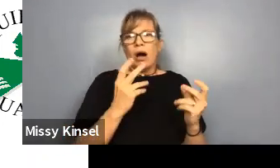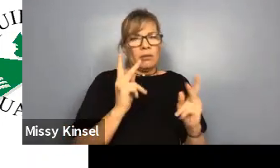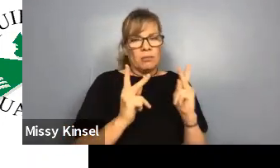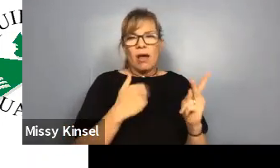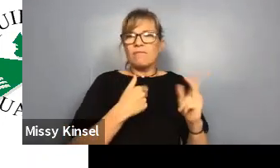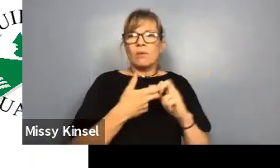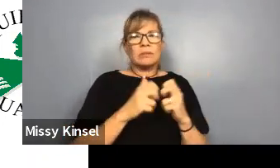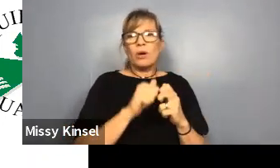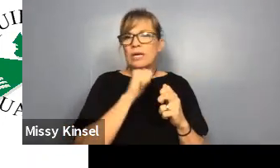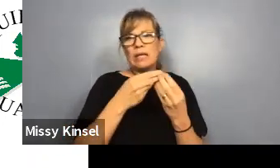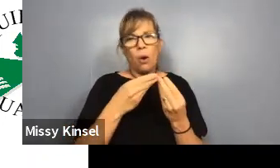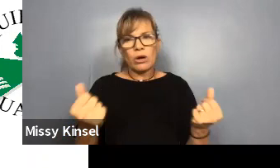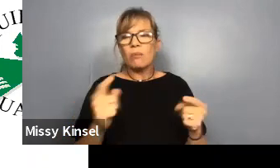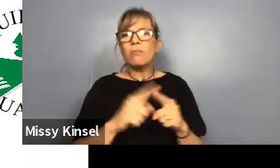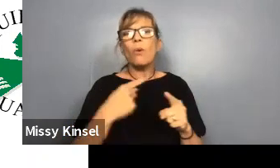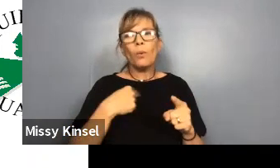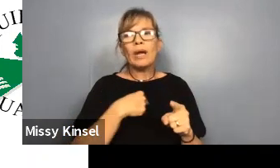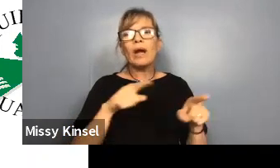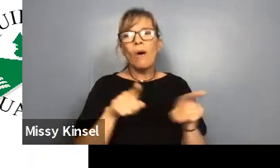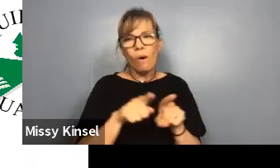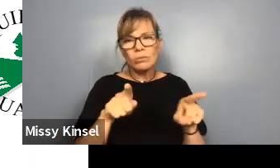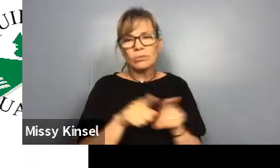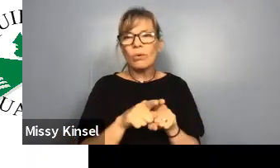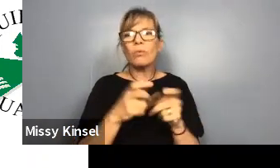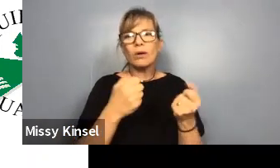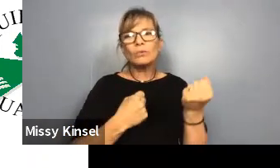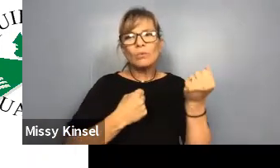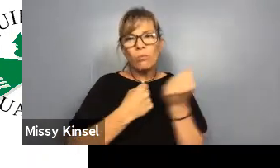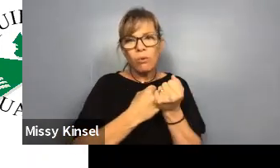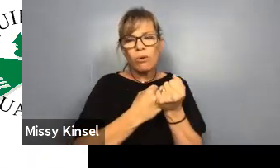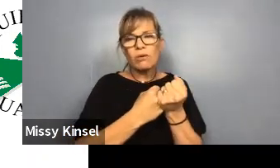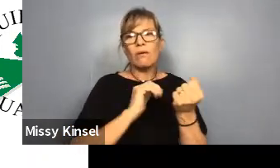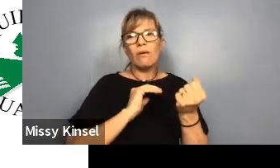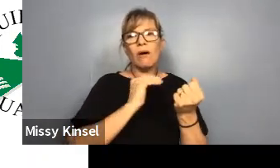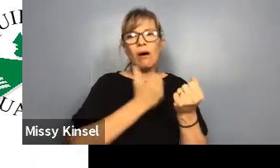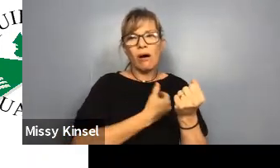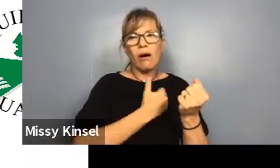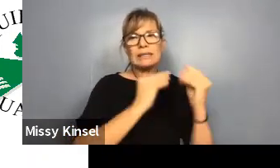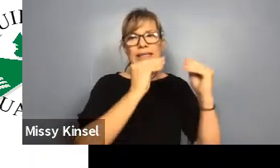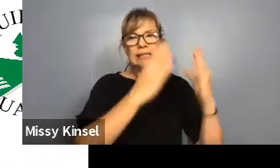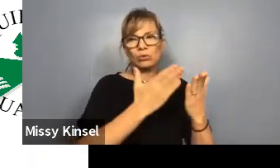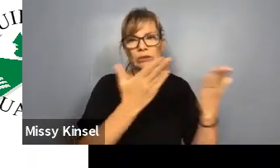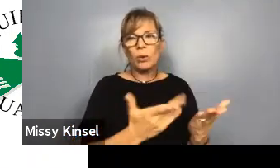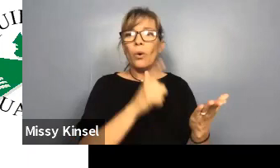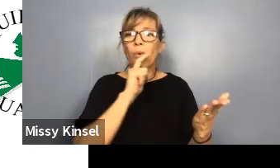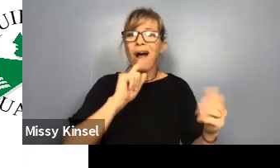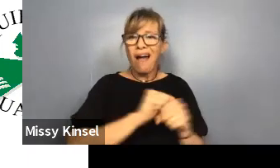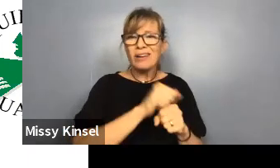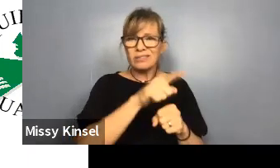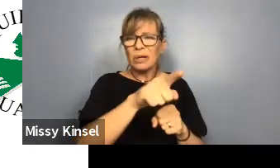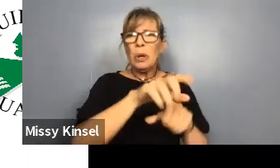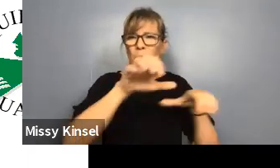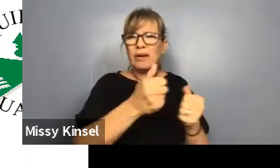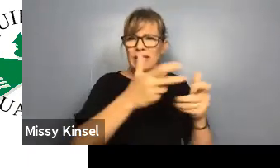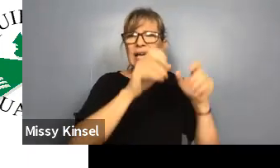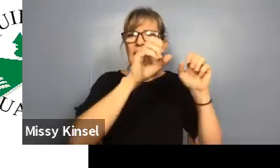out, but we do also want to, you know, support our educators here who are actually, you know, doing everything